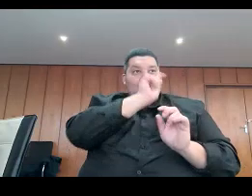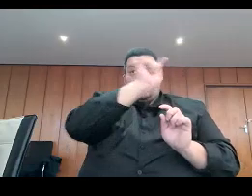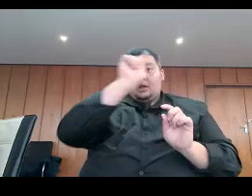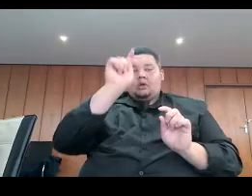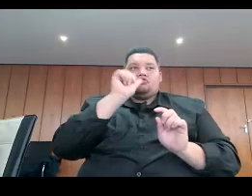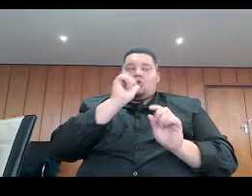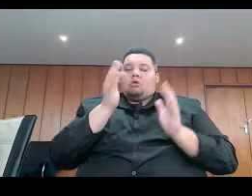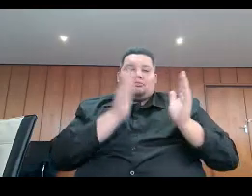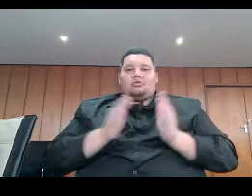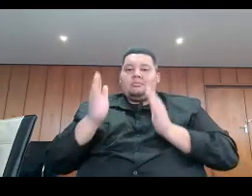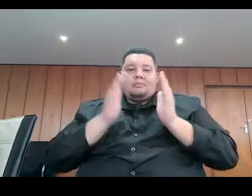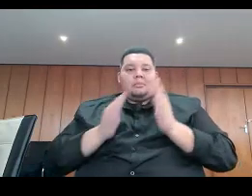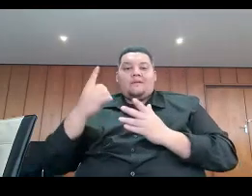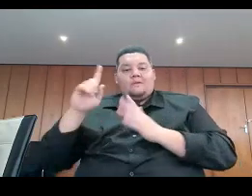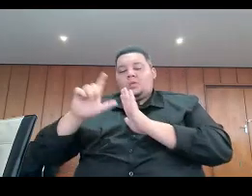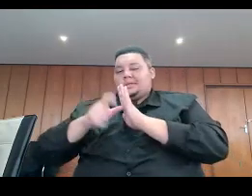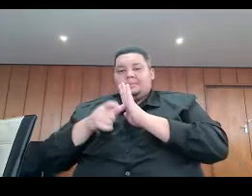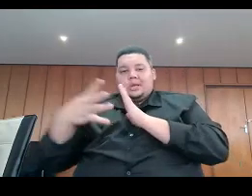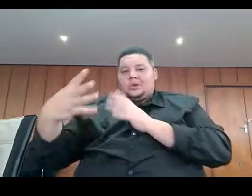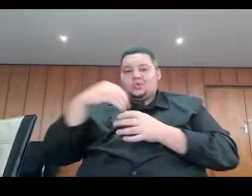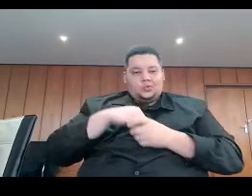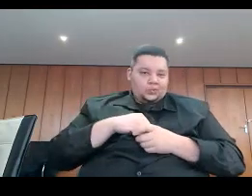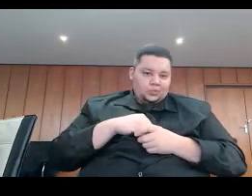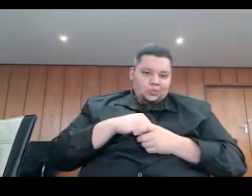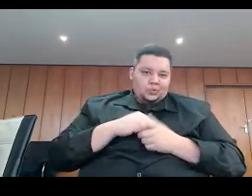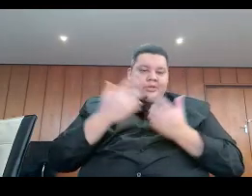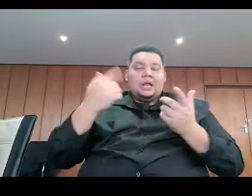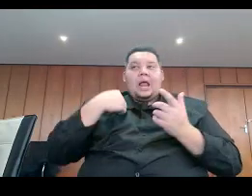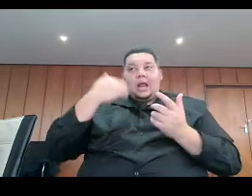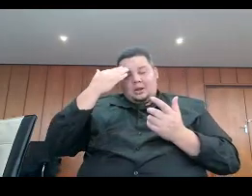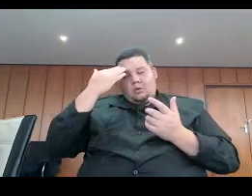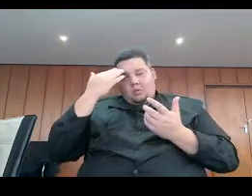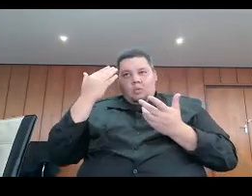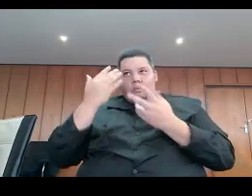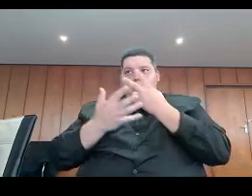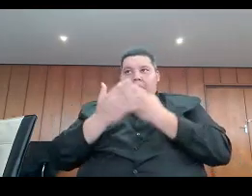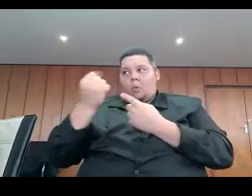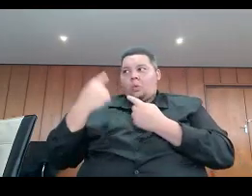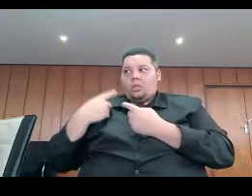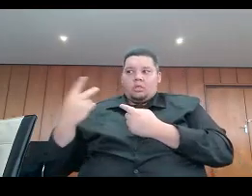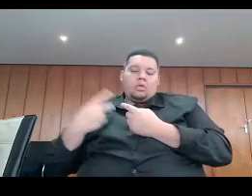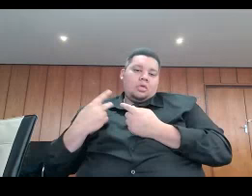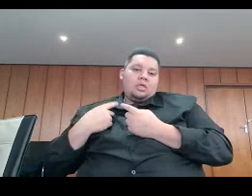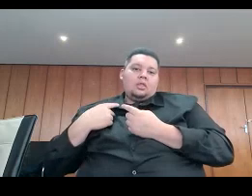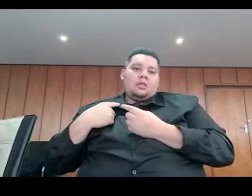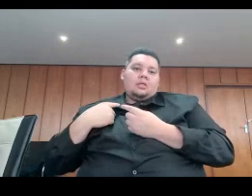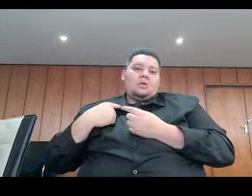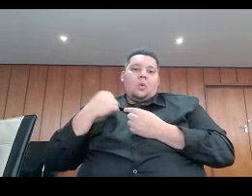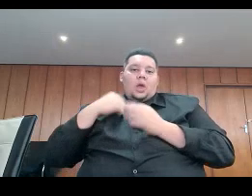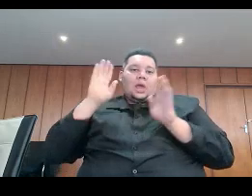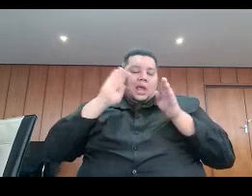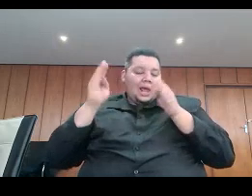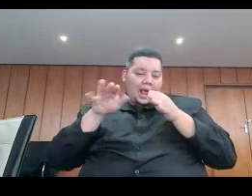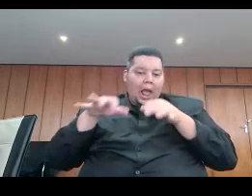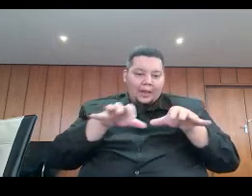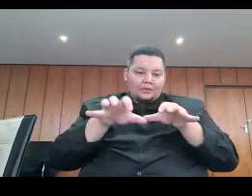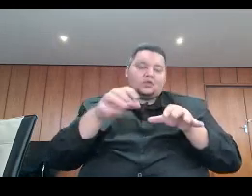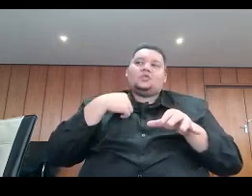in terms of disability inclusion. And I guess both of us are kind of action orientated. So we